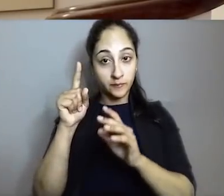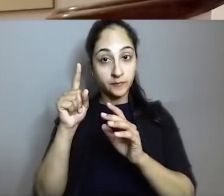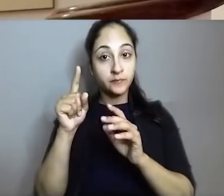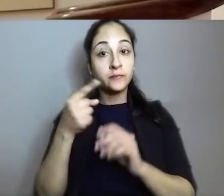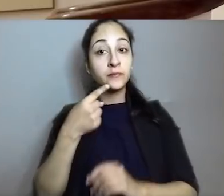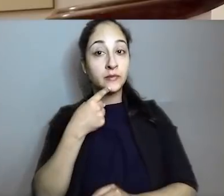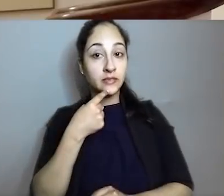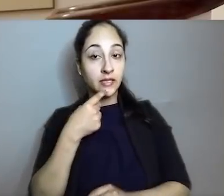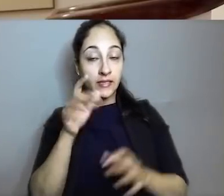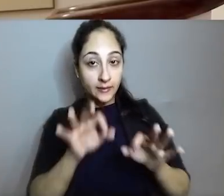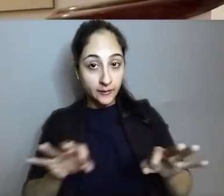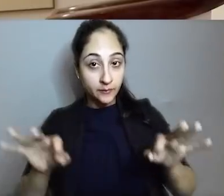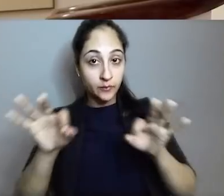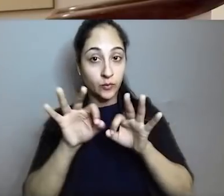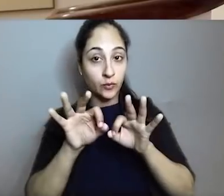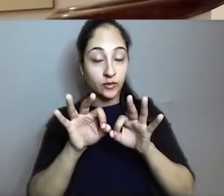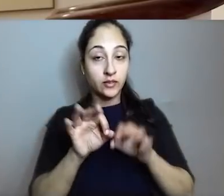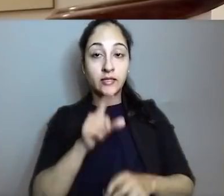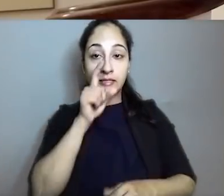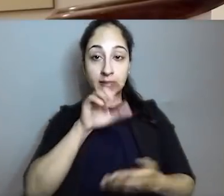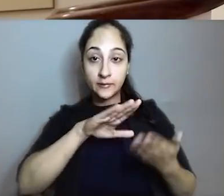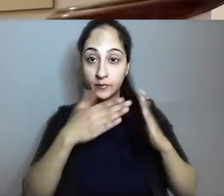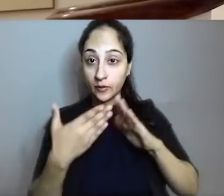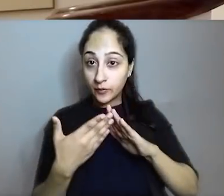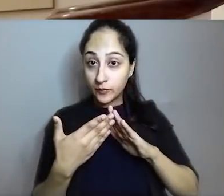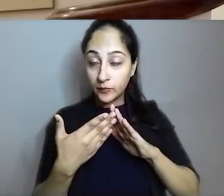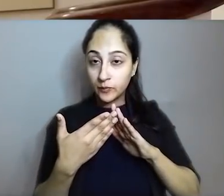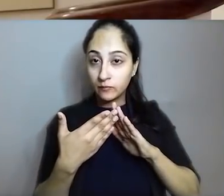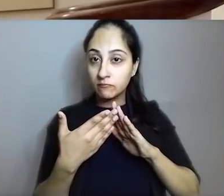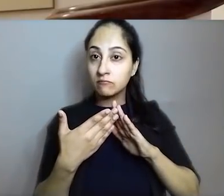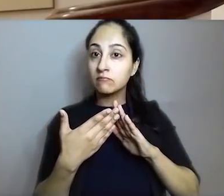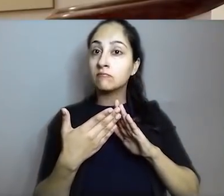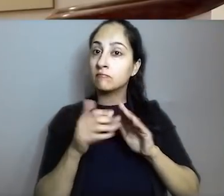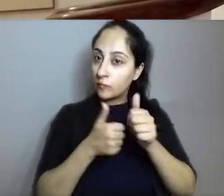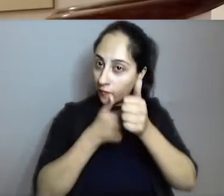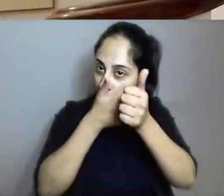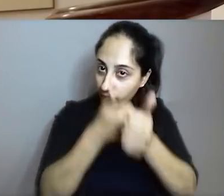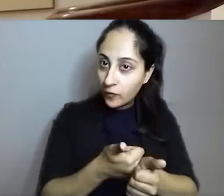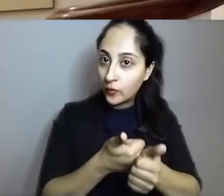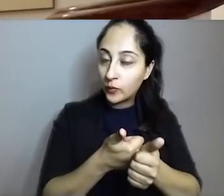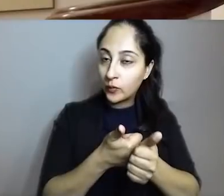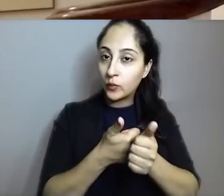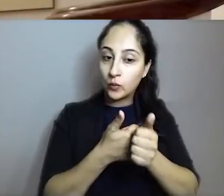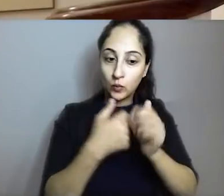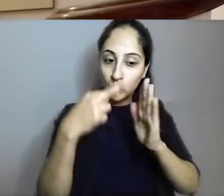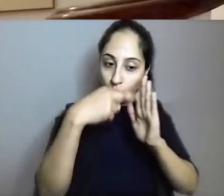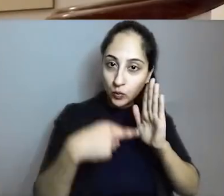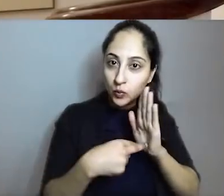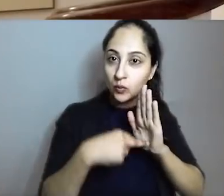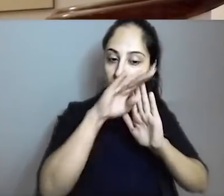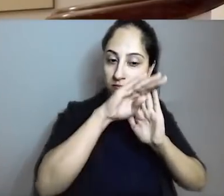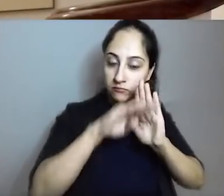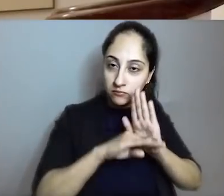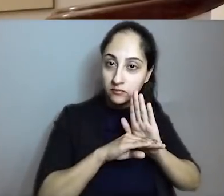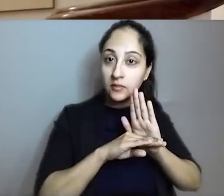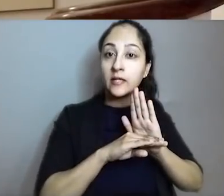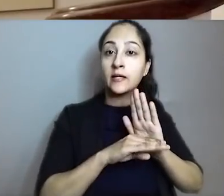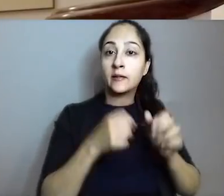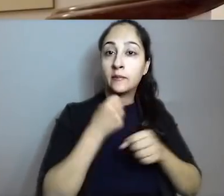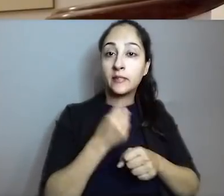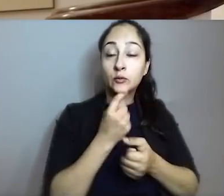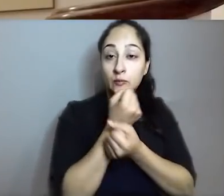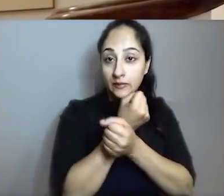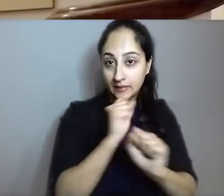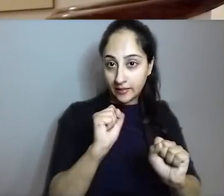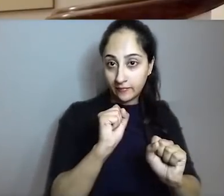us, my Jamaat should remain aware that there is no room for complacency over the